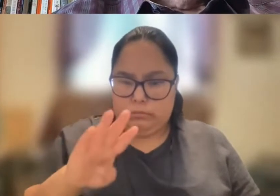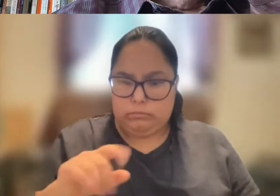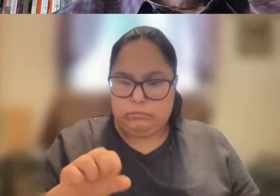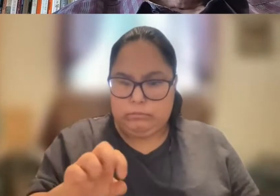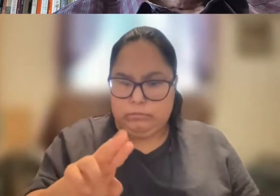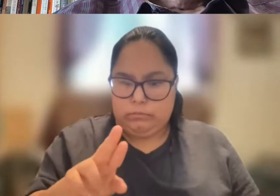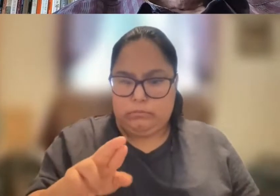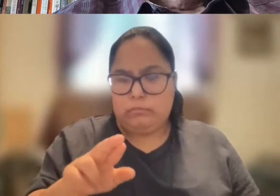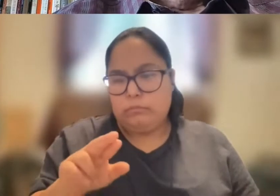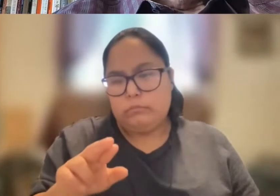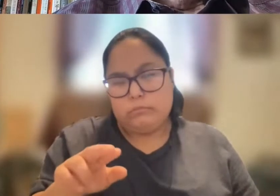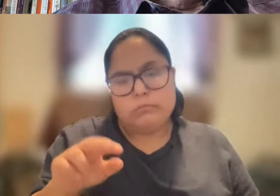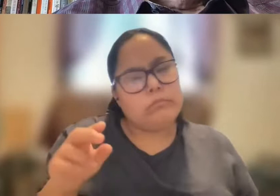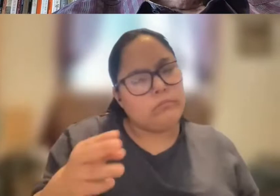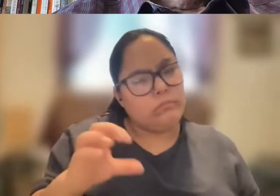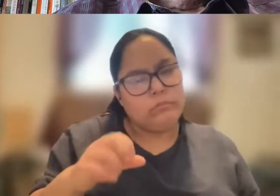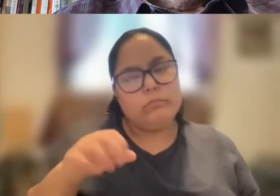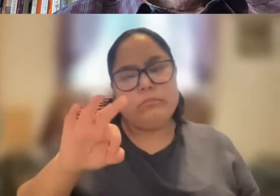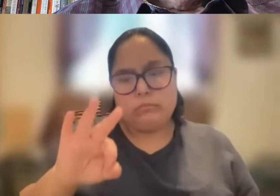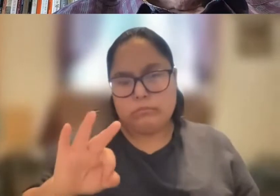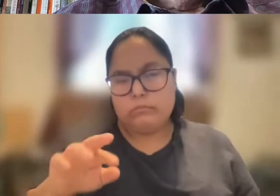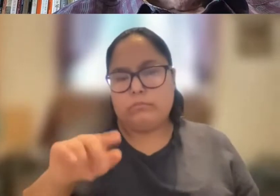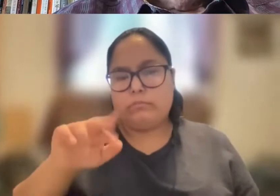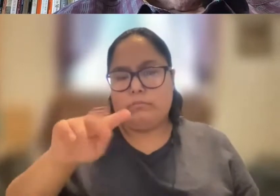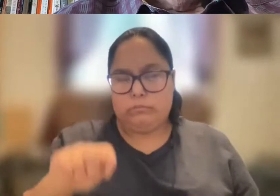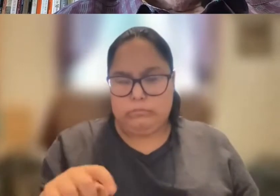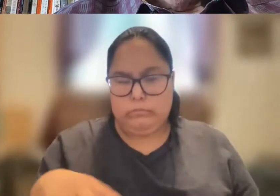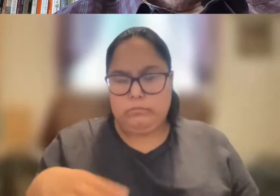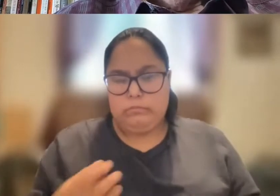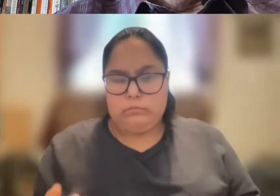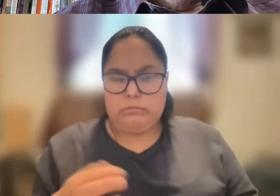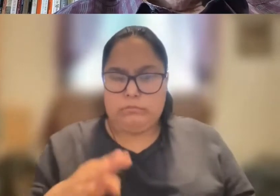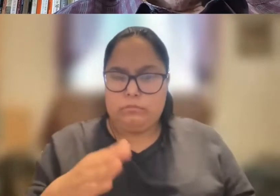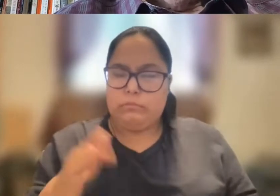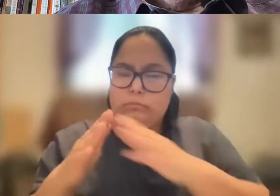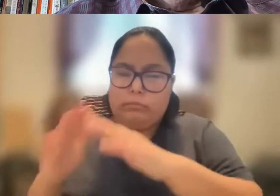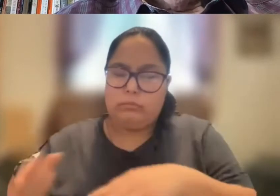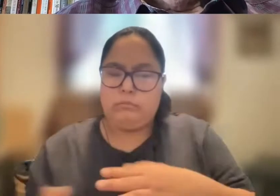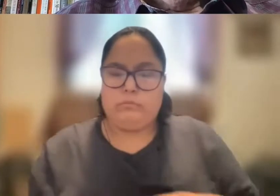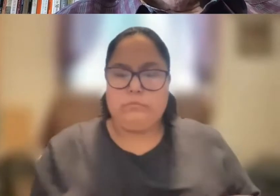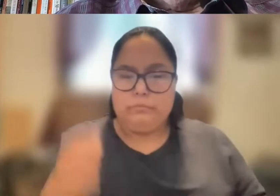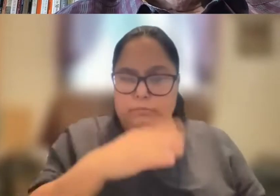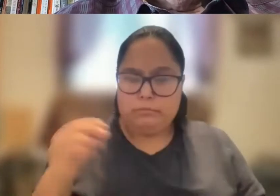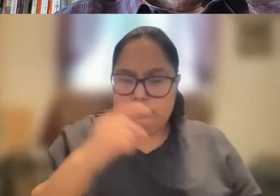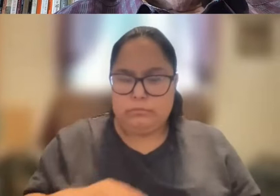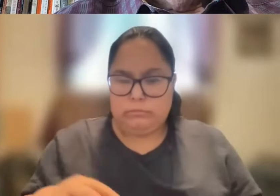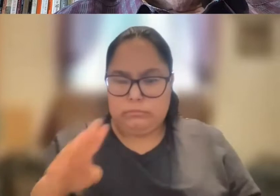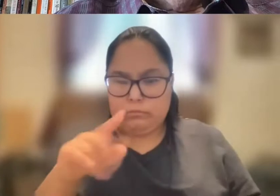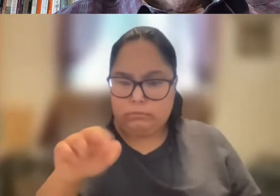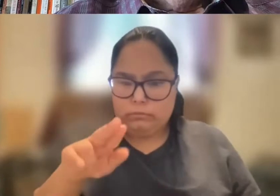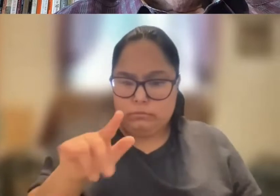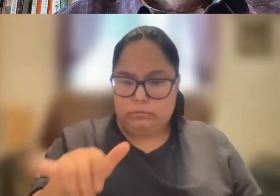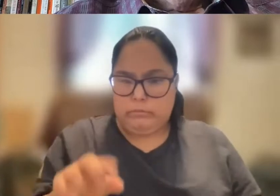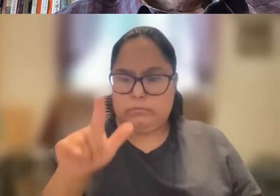pub downtown. My commanding officer at the time came up to me in a crowd of military